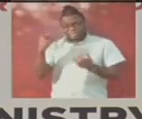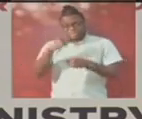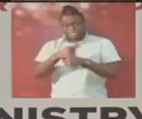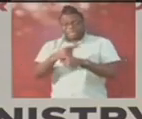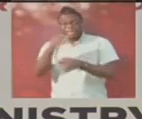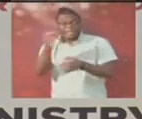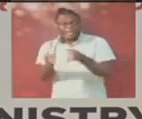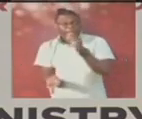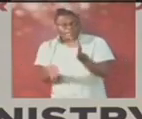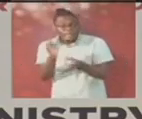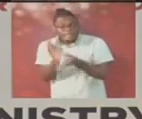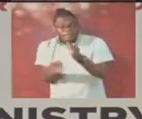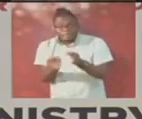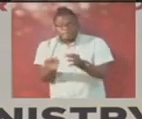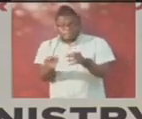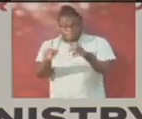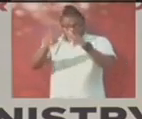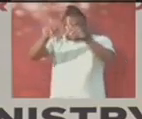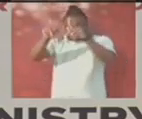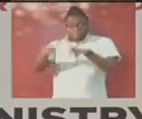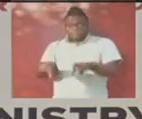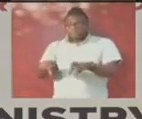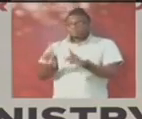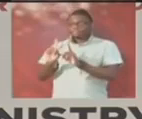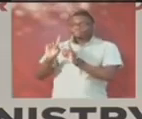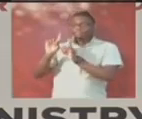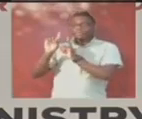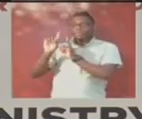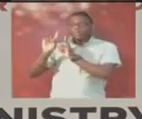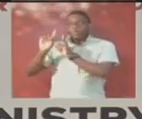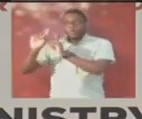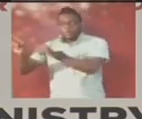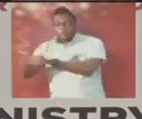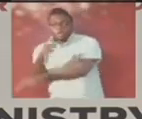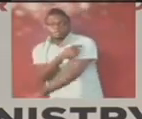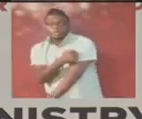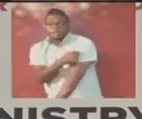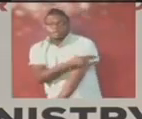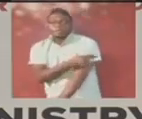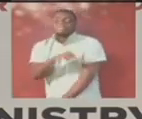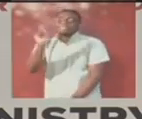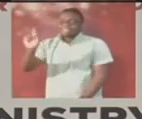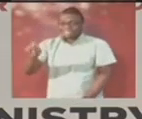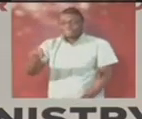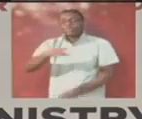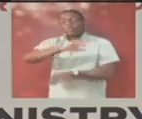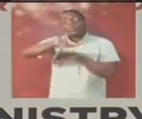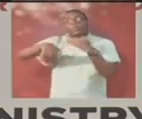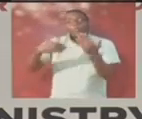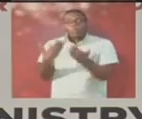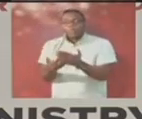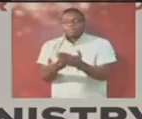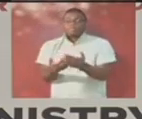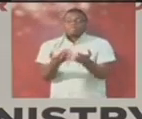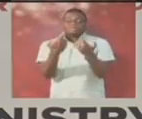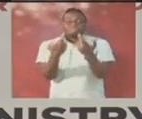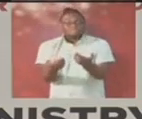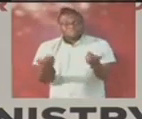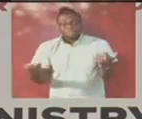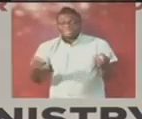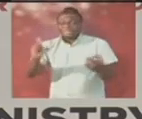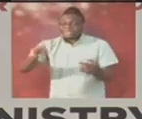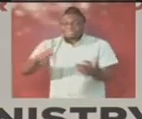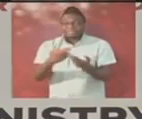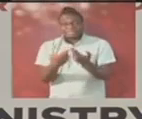receive optimal care for COVID-19, all resources need to be coordinated and available for